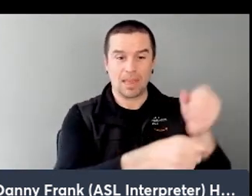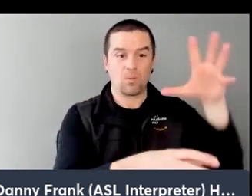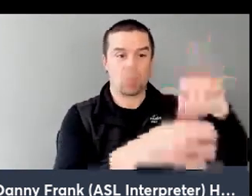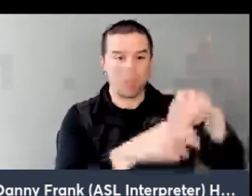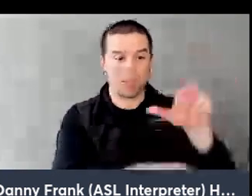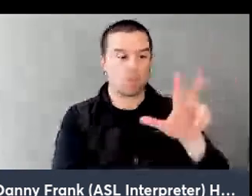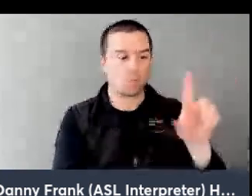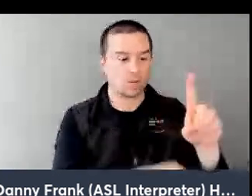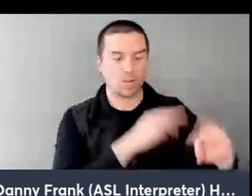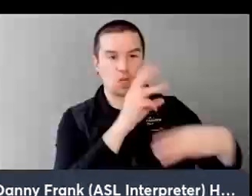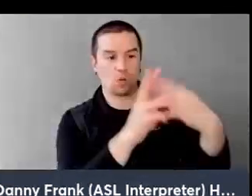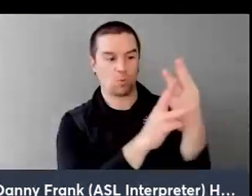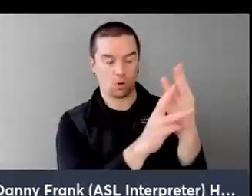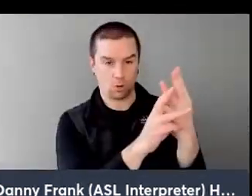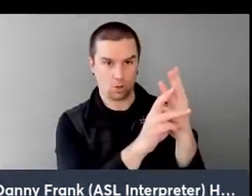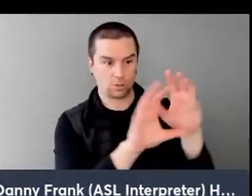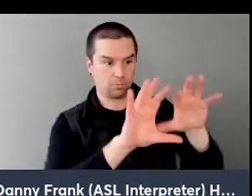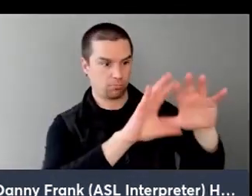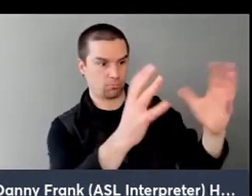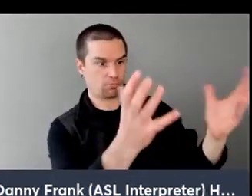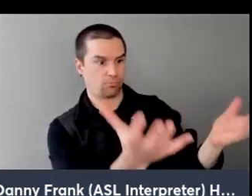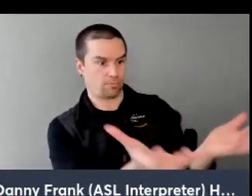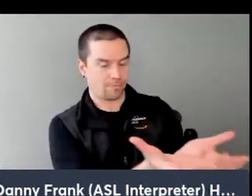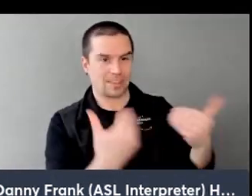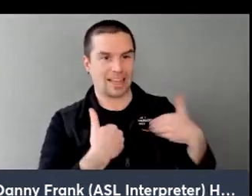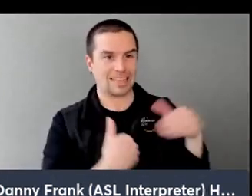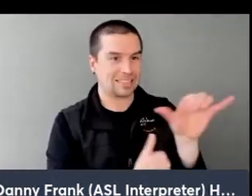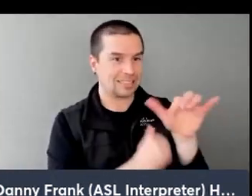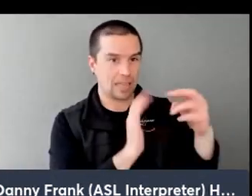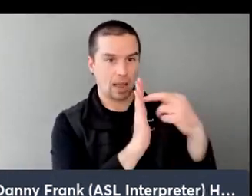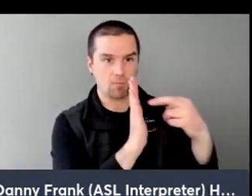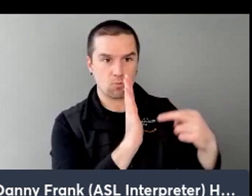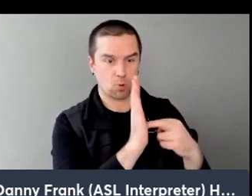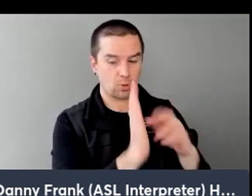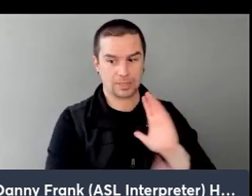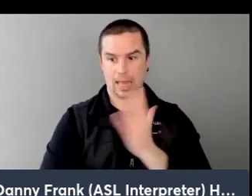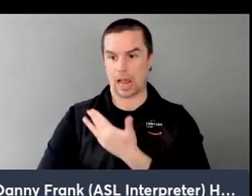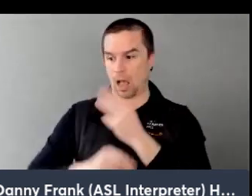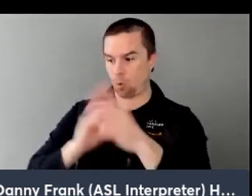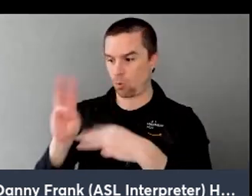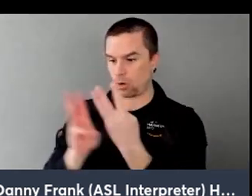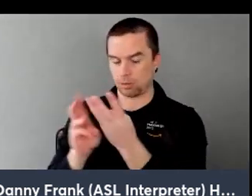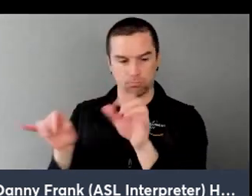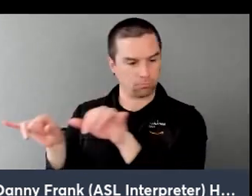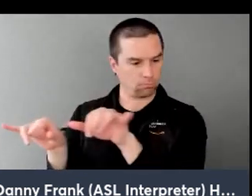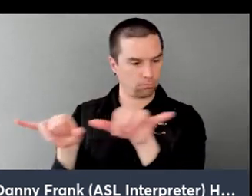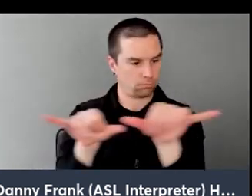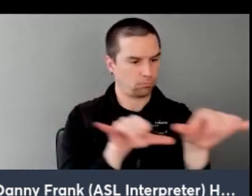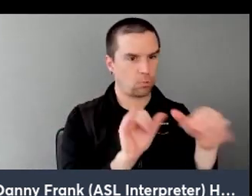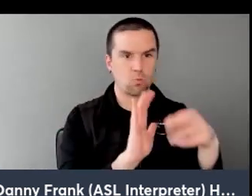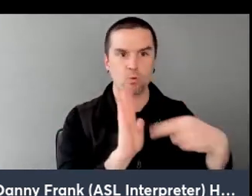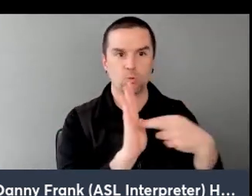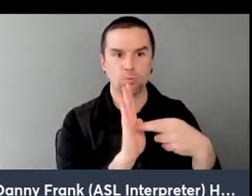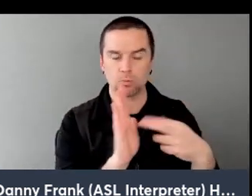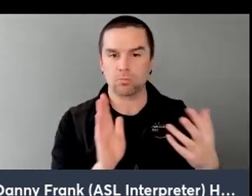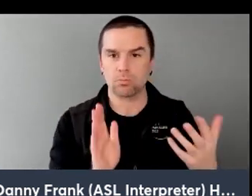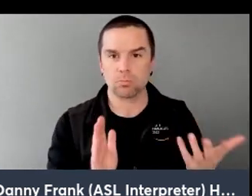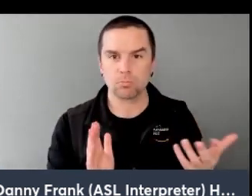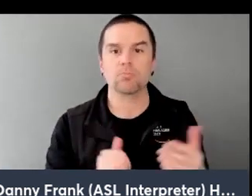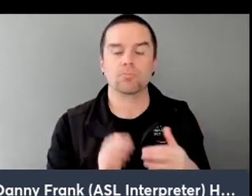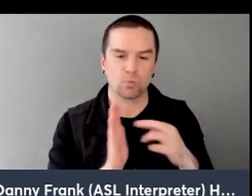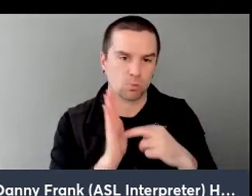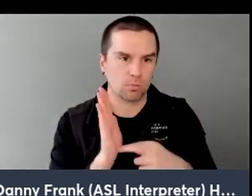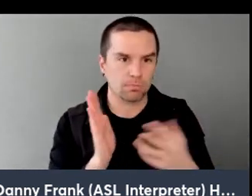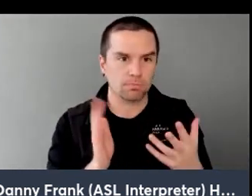world that has the same rule sets that our world does. Yeah, and like there we can have